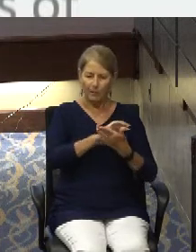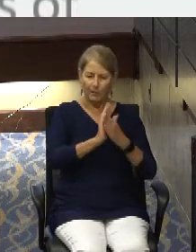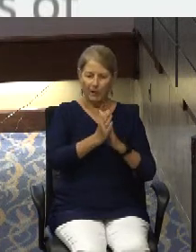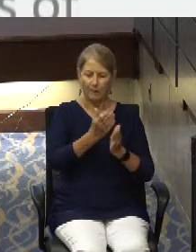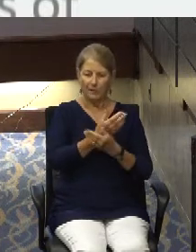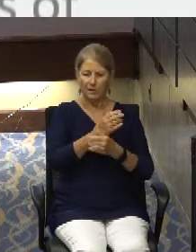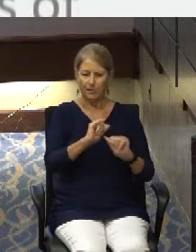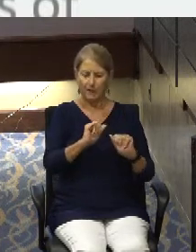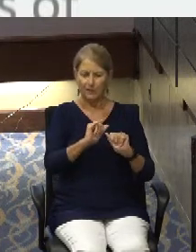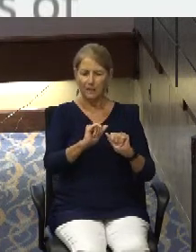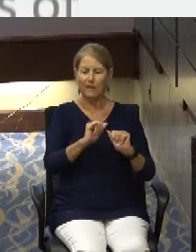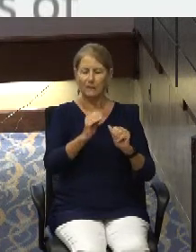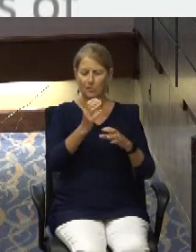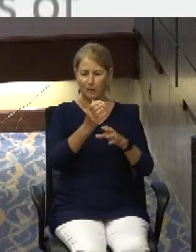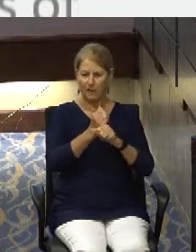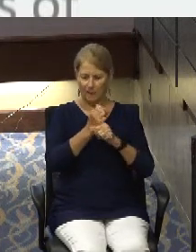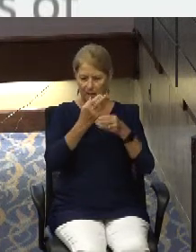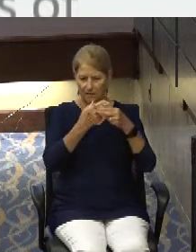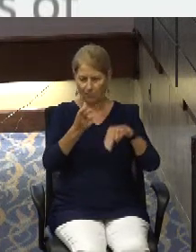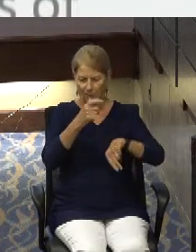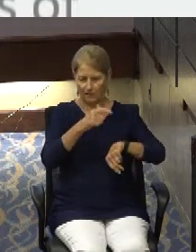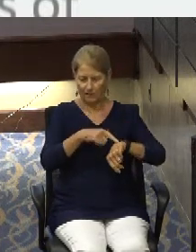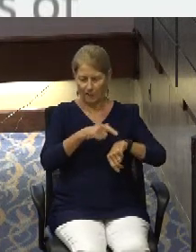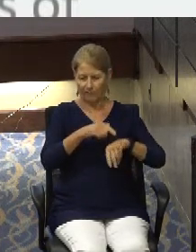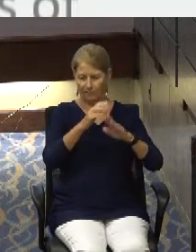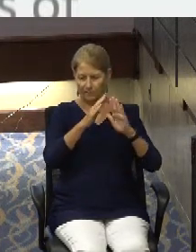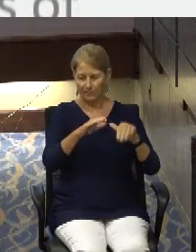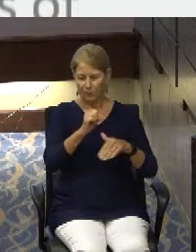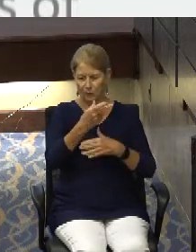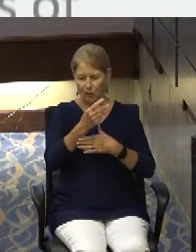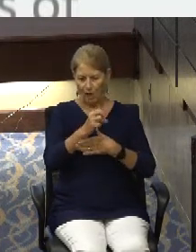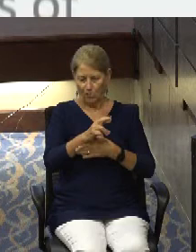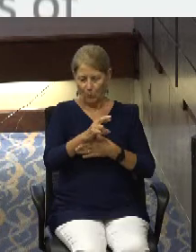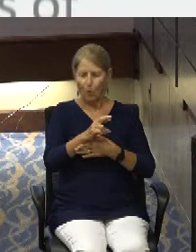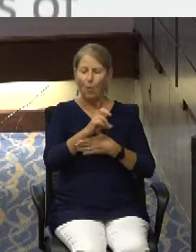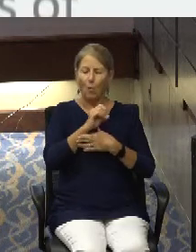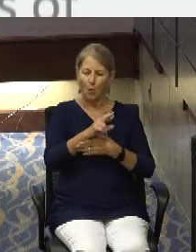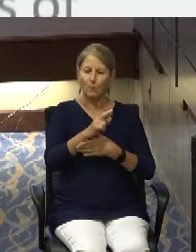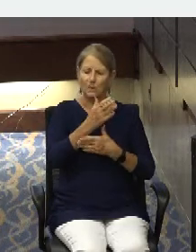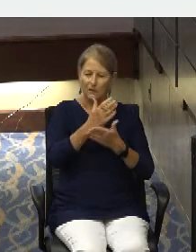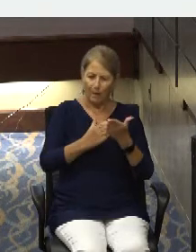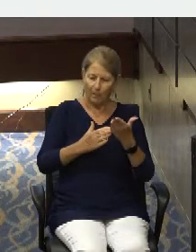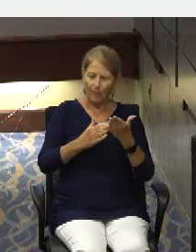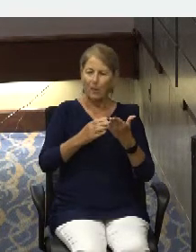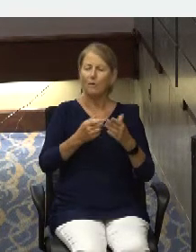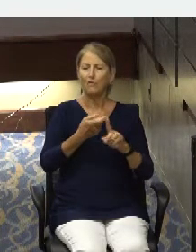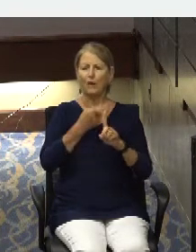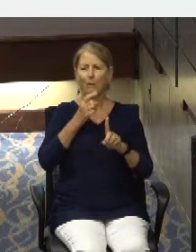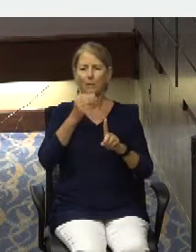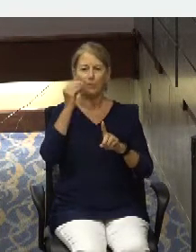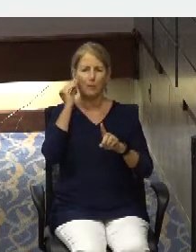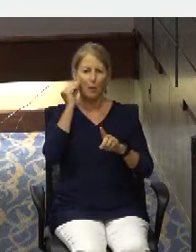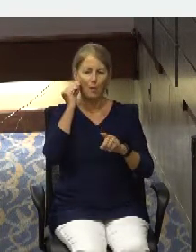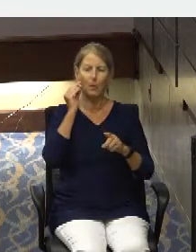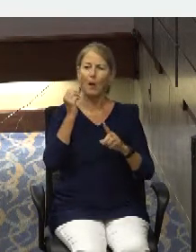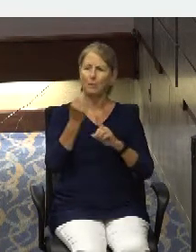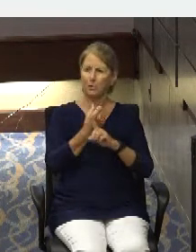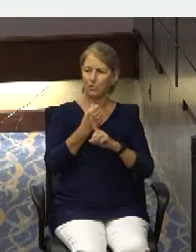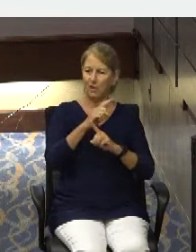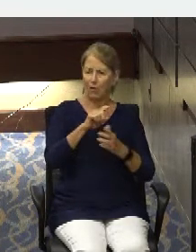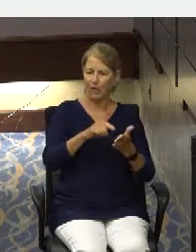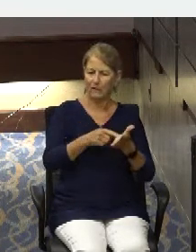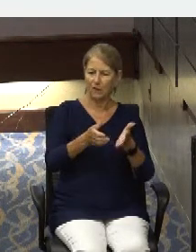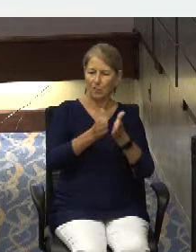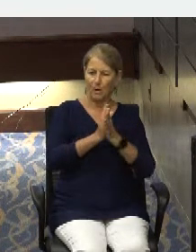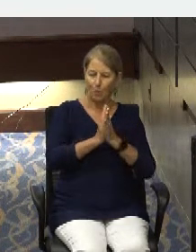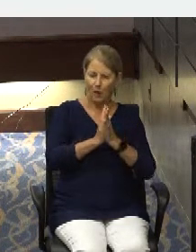Or 3, to provide temporary shelter for persons who are victims of domestic abuse. This particular request comes to you